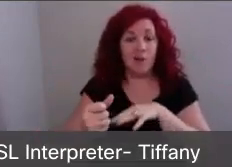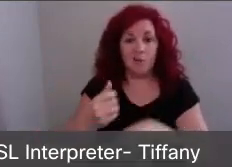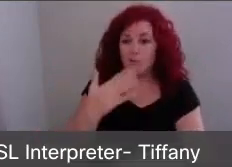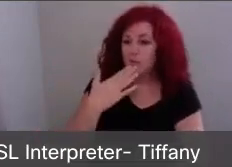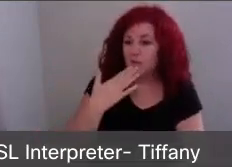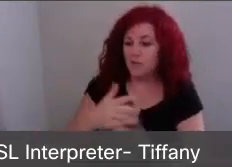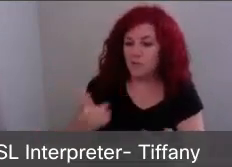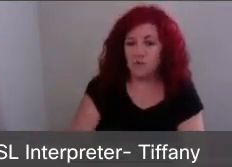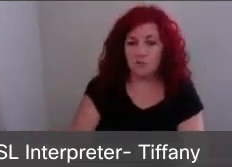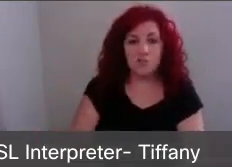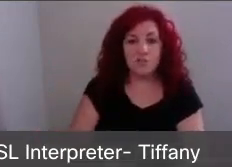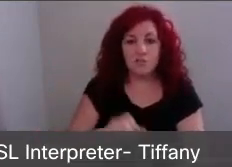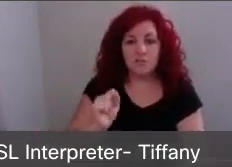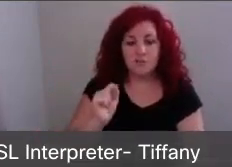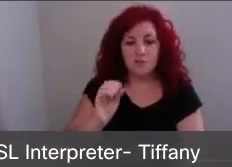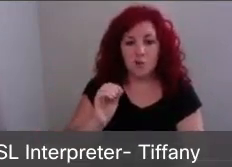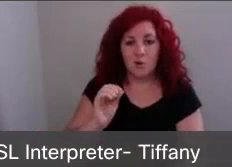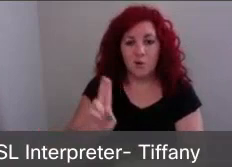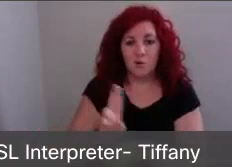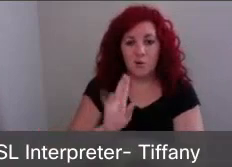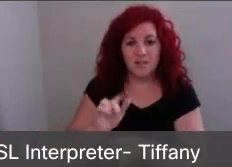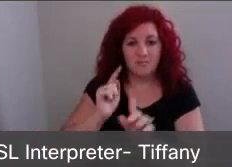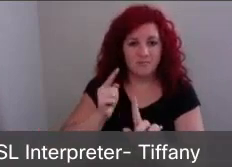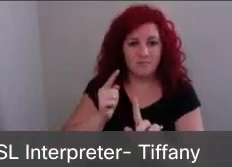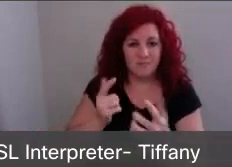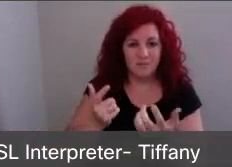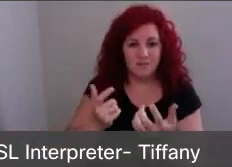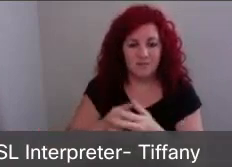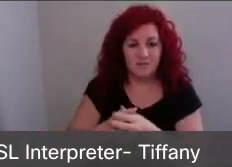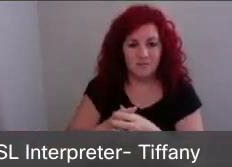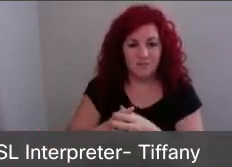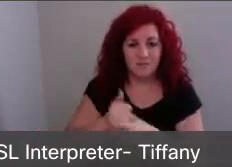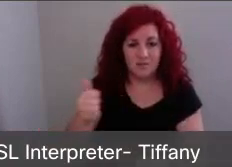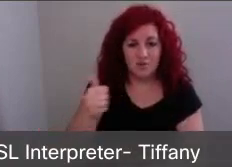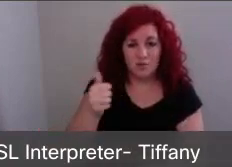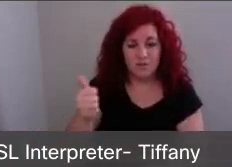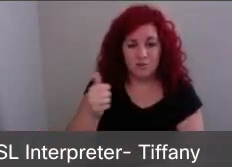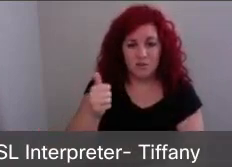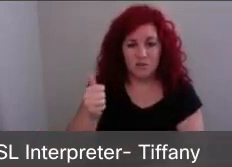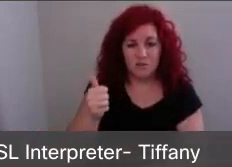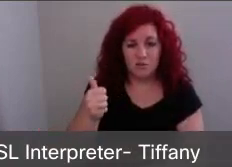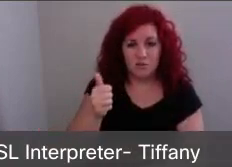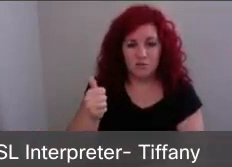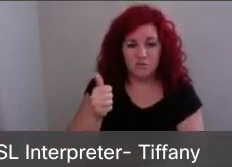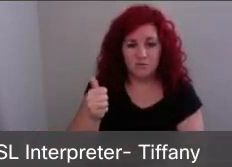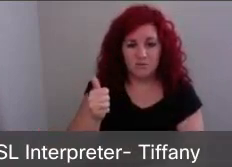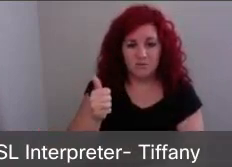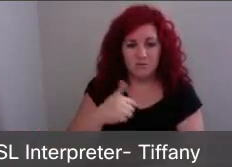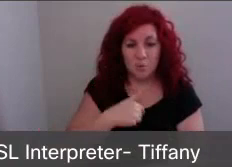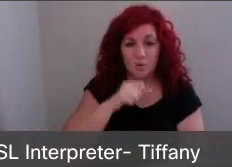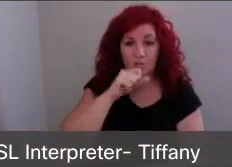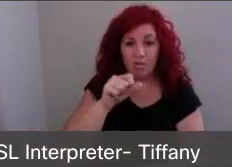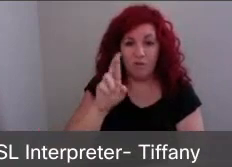much. And so using that as a case in point, transportation, we love the